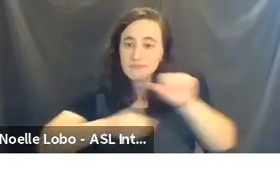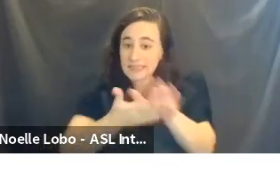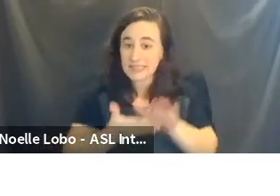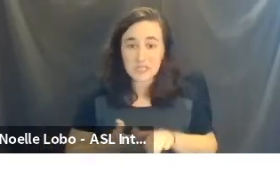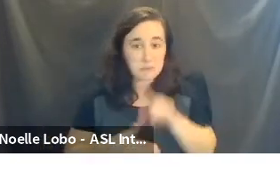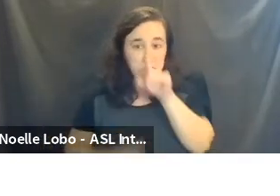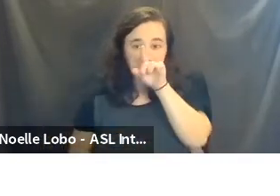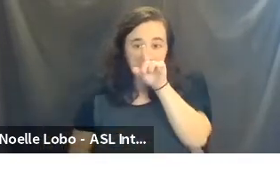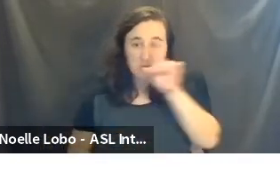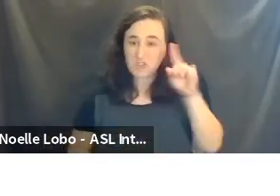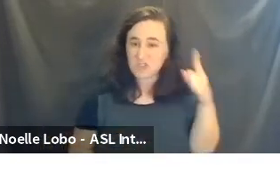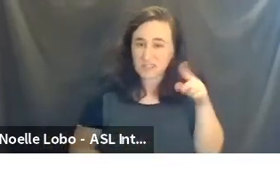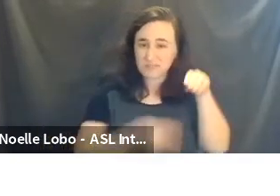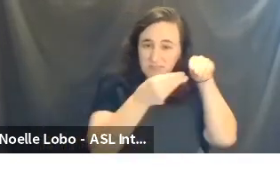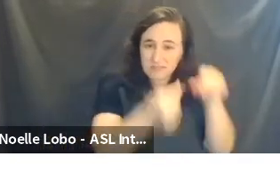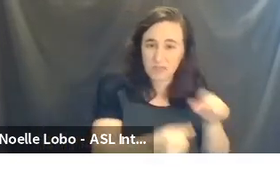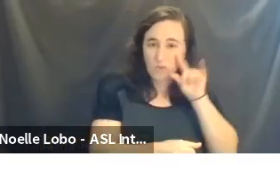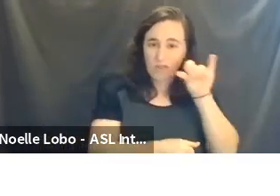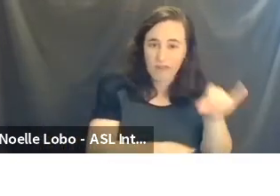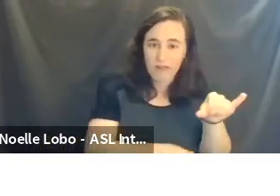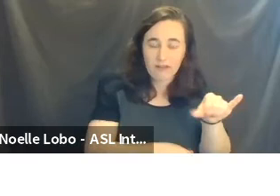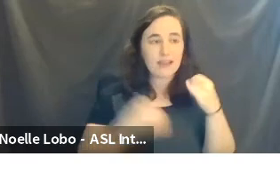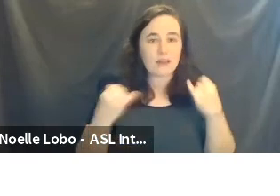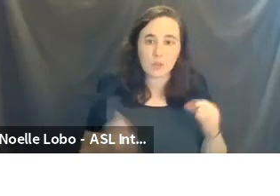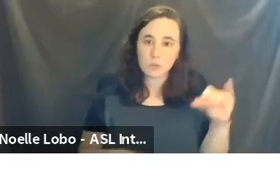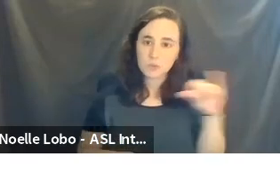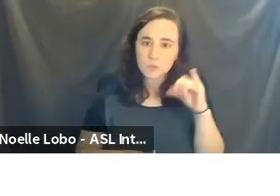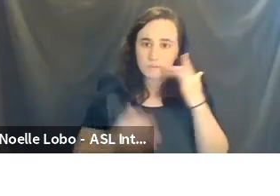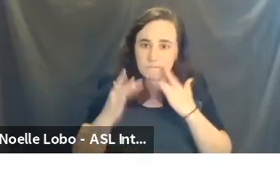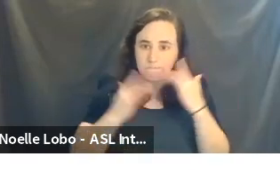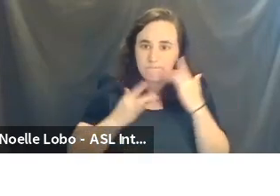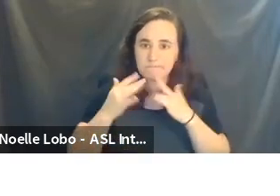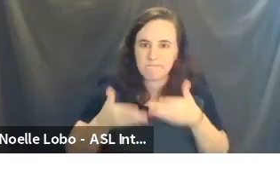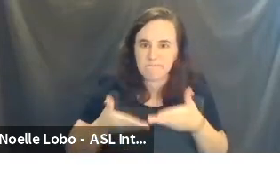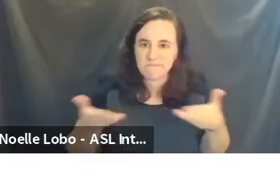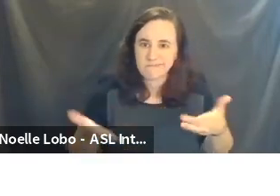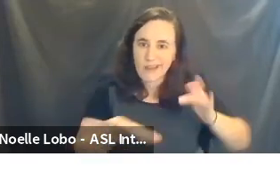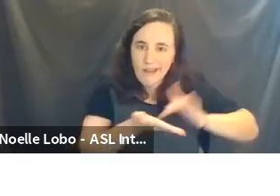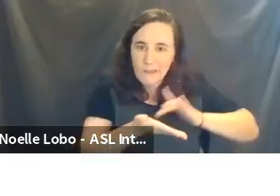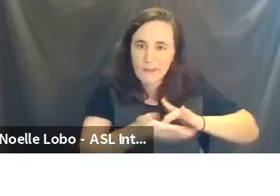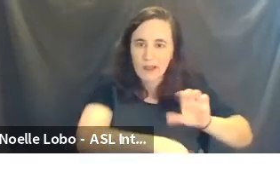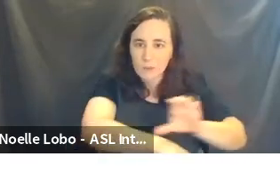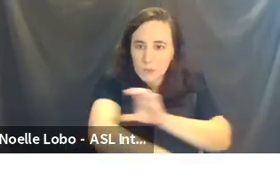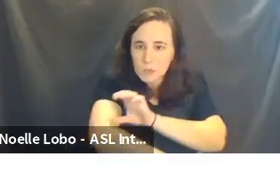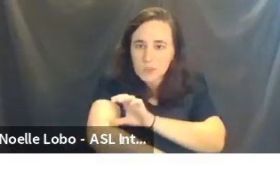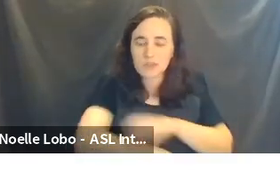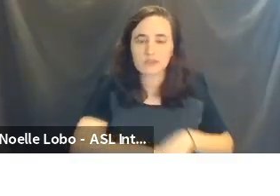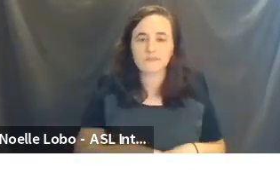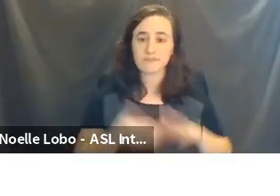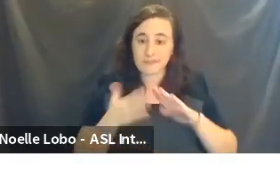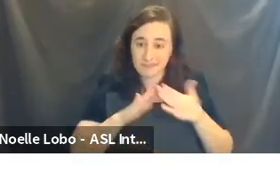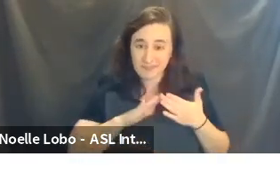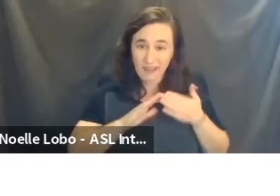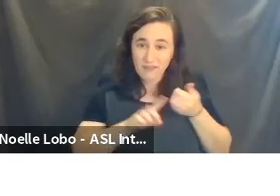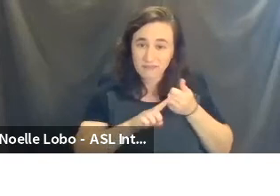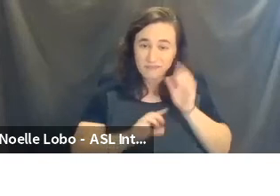that shortages are starting to happen with devices. So school districts trying to procure devices for their students,